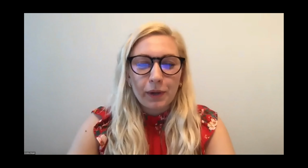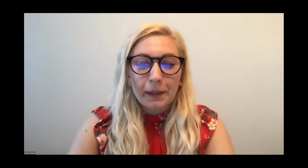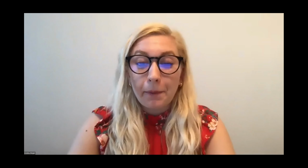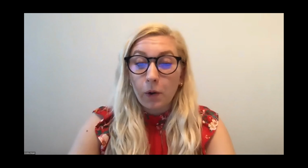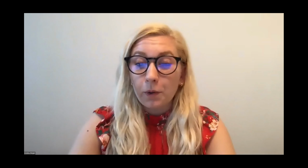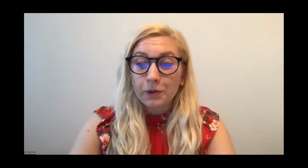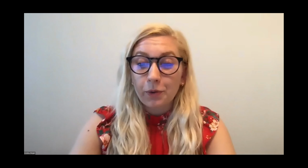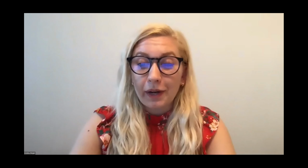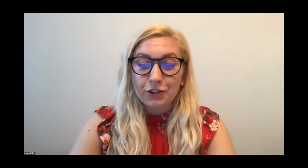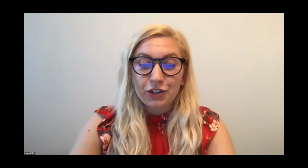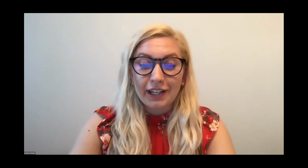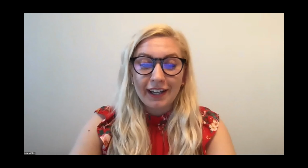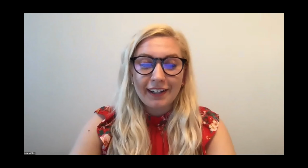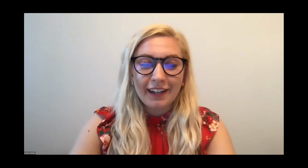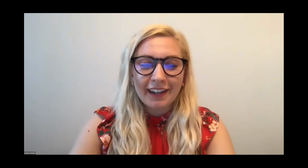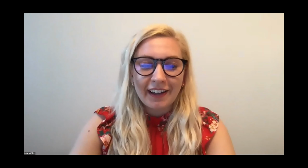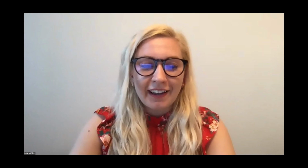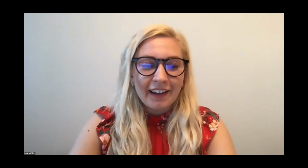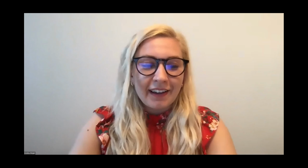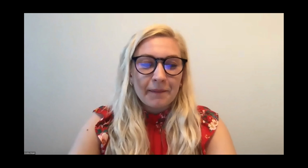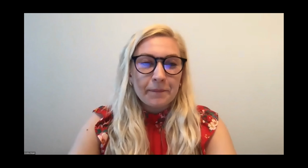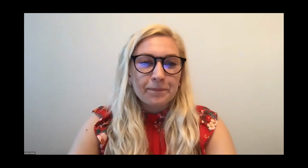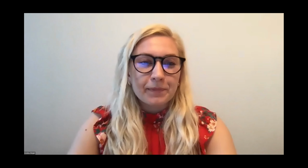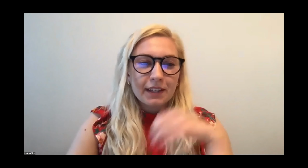with a quick poll question.